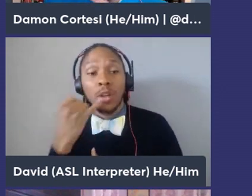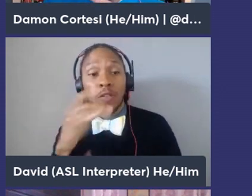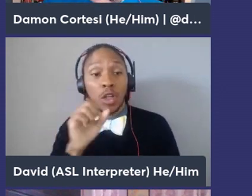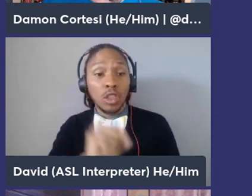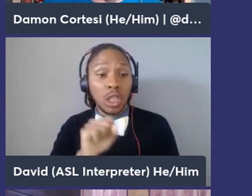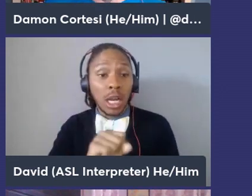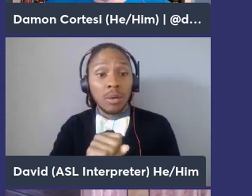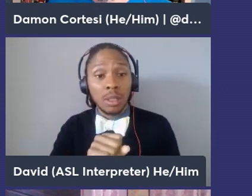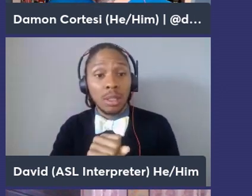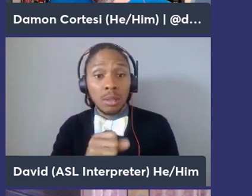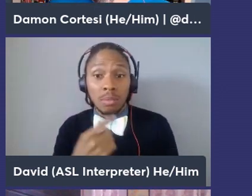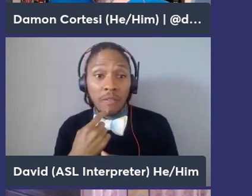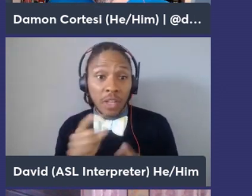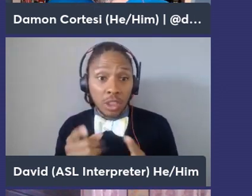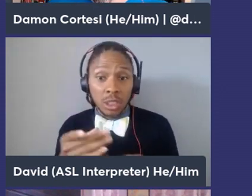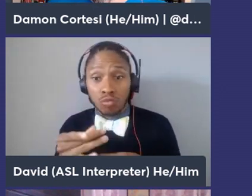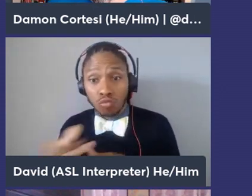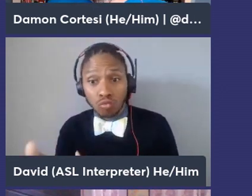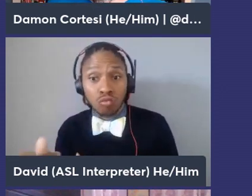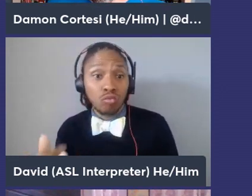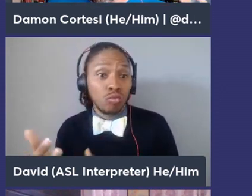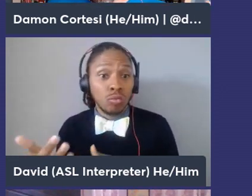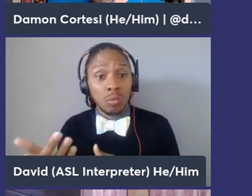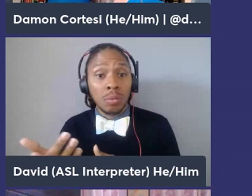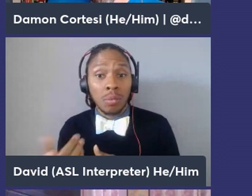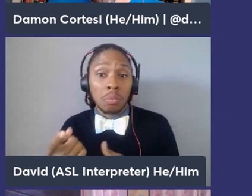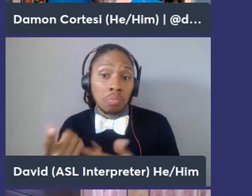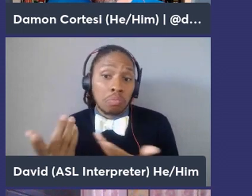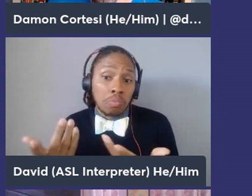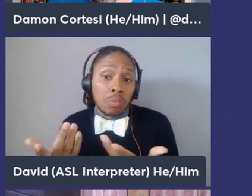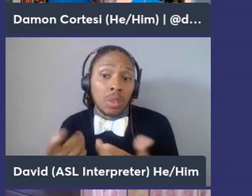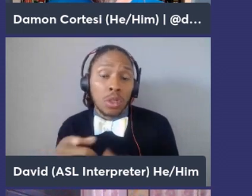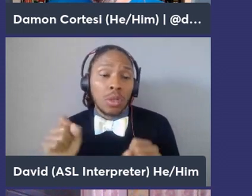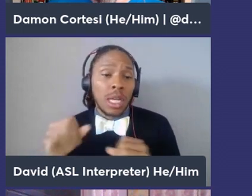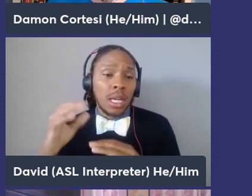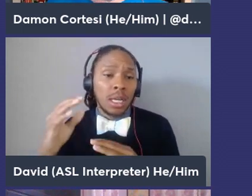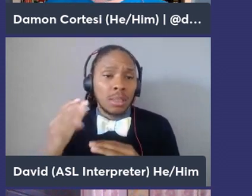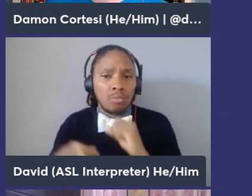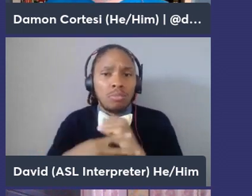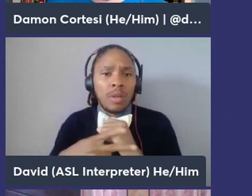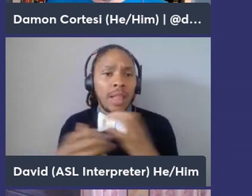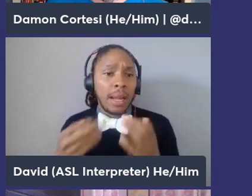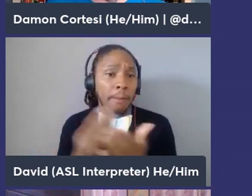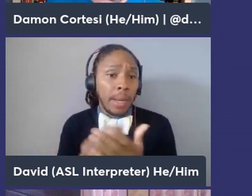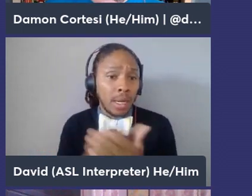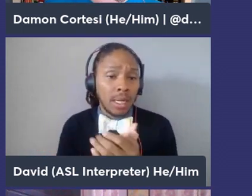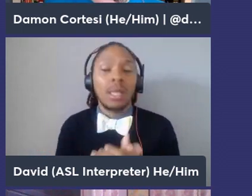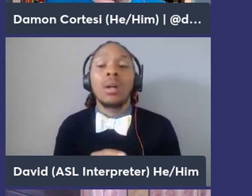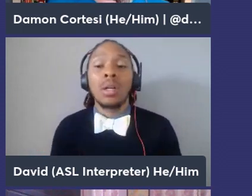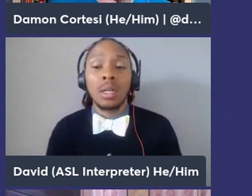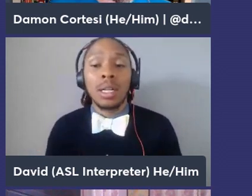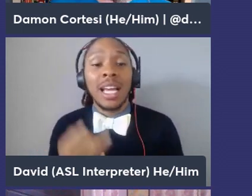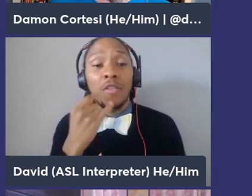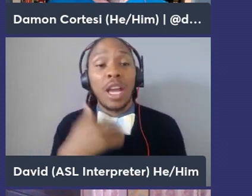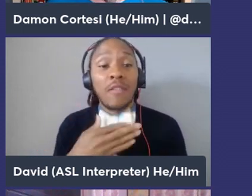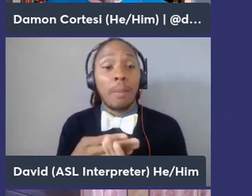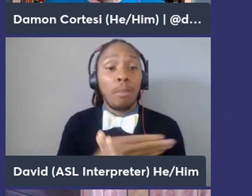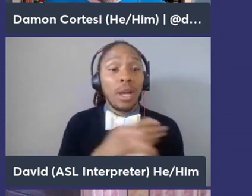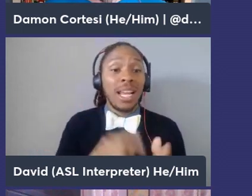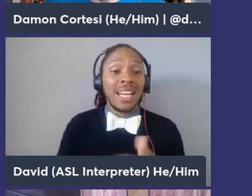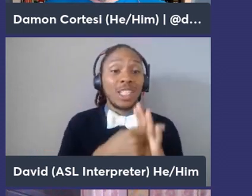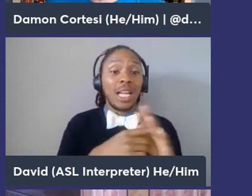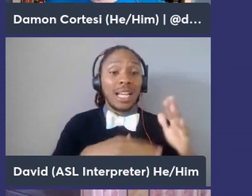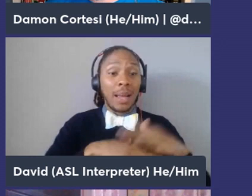jobs are efficient, you can optimize your cost pretty well. If you do have pre-initialized